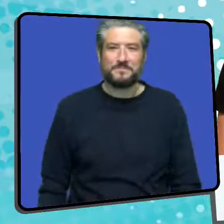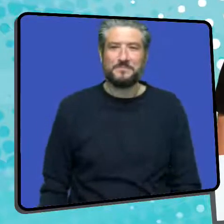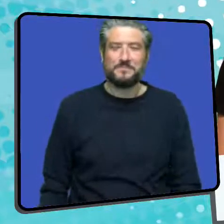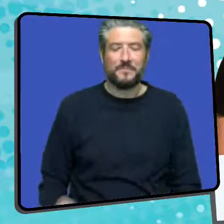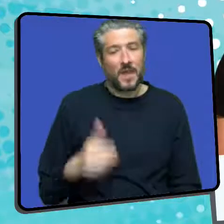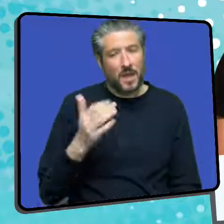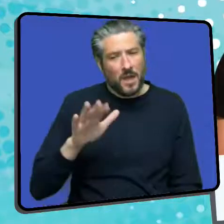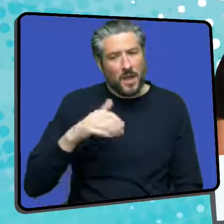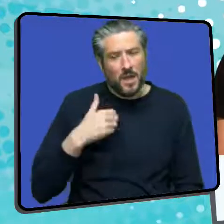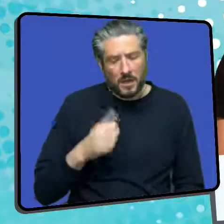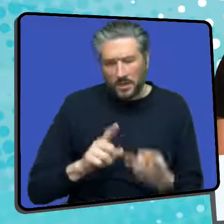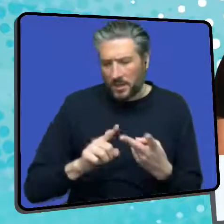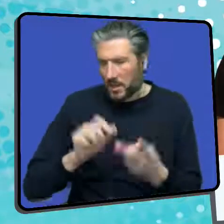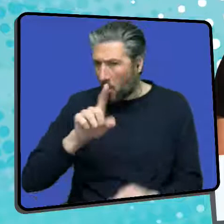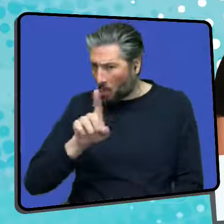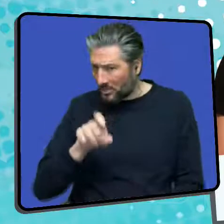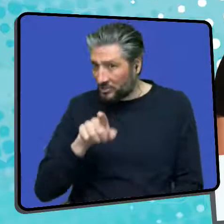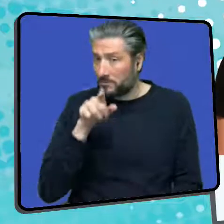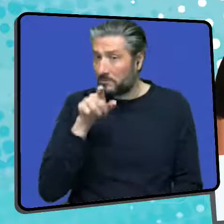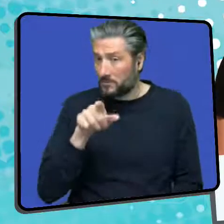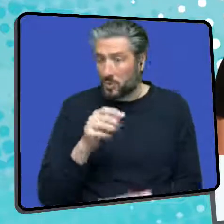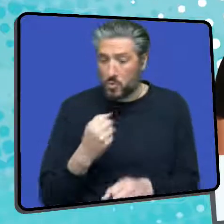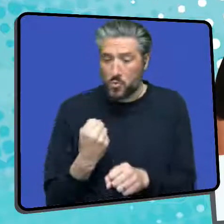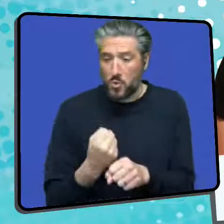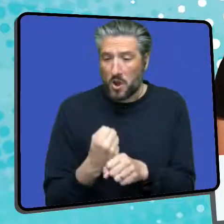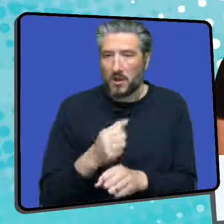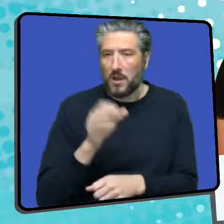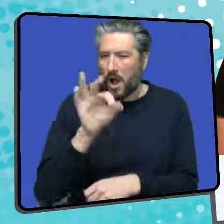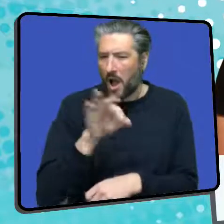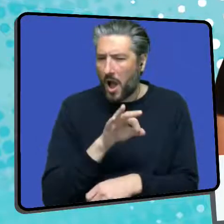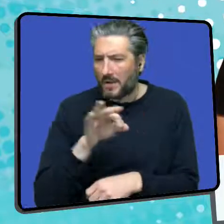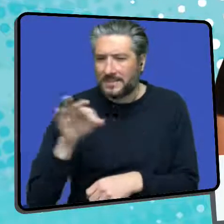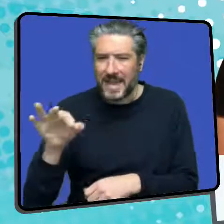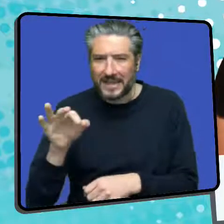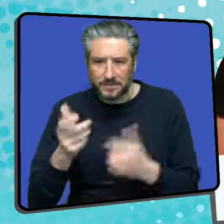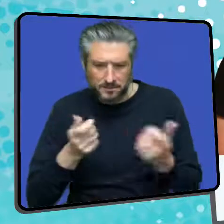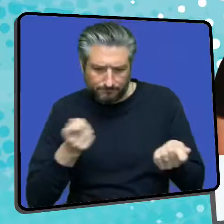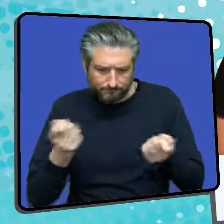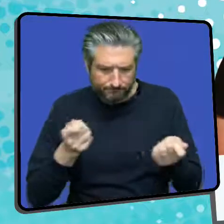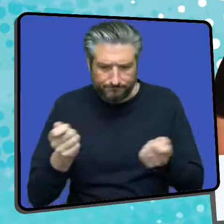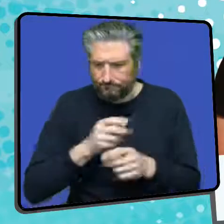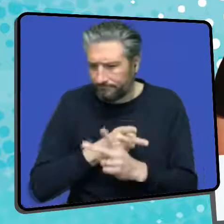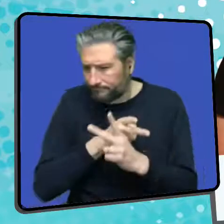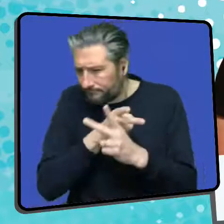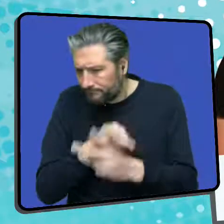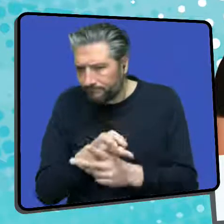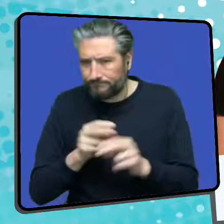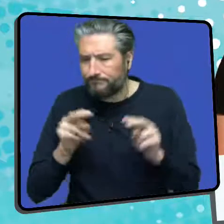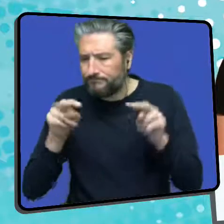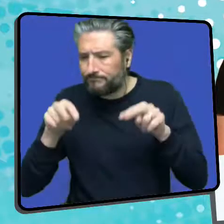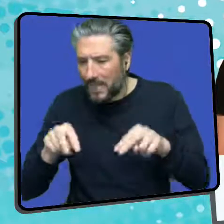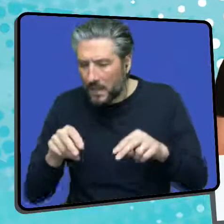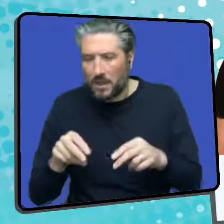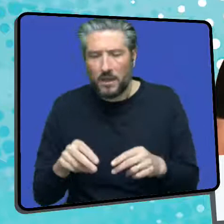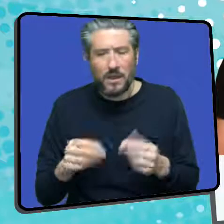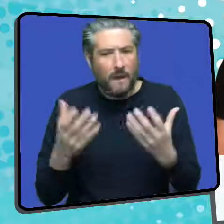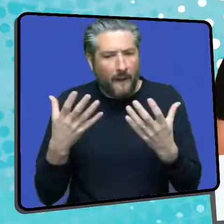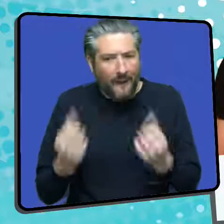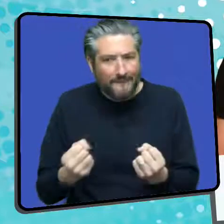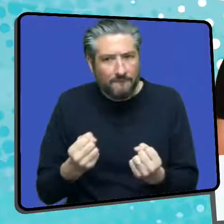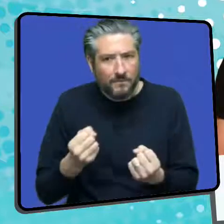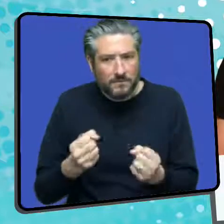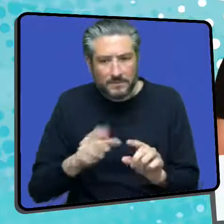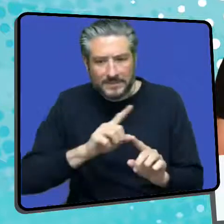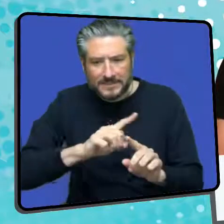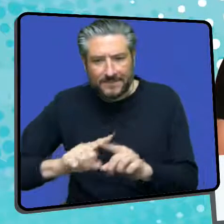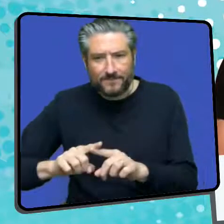So you're working as an architect on that project. Who else are involved in that project? Which other roles do